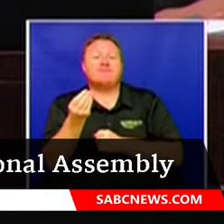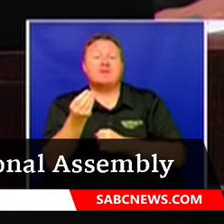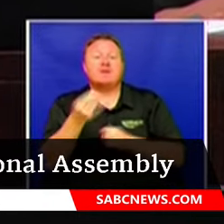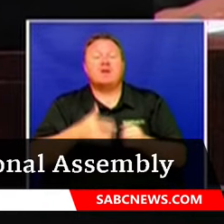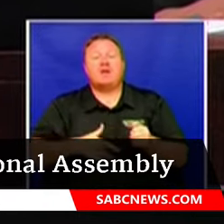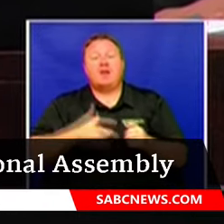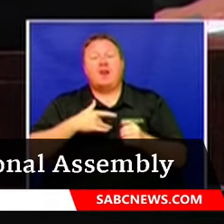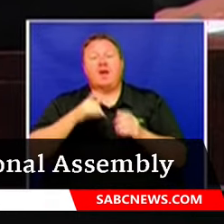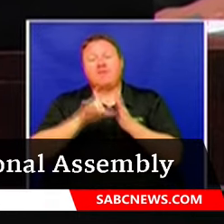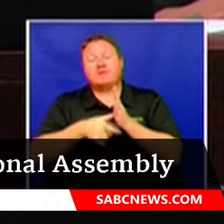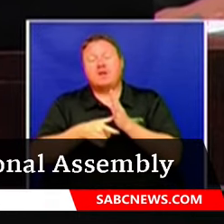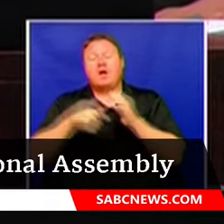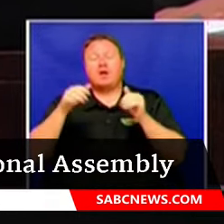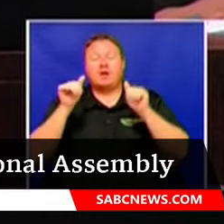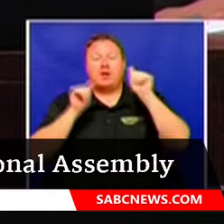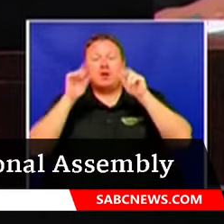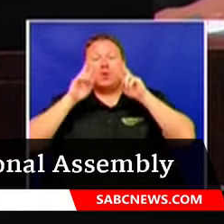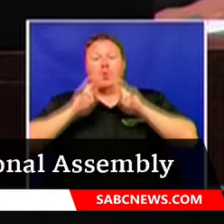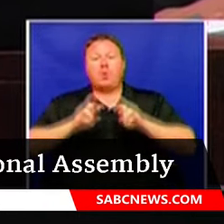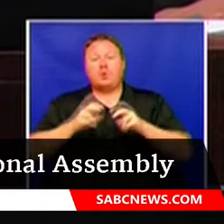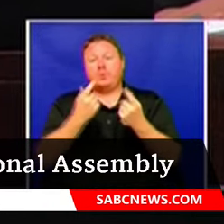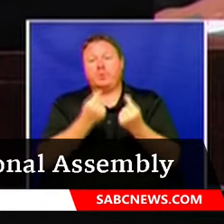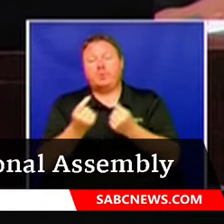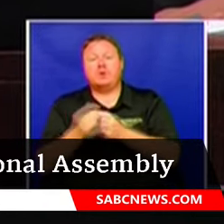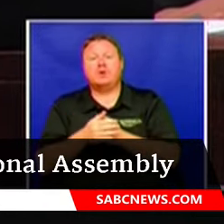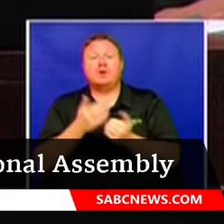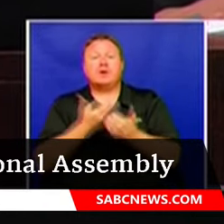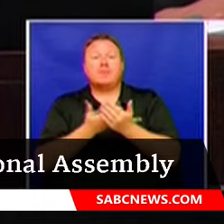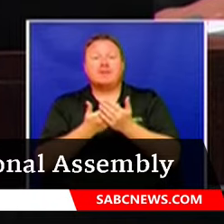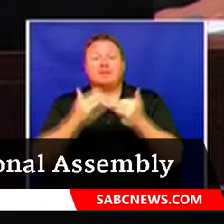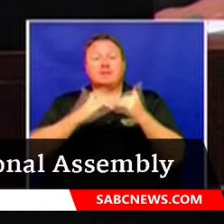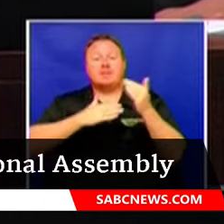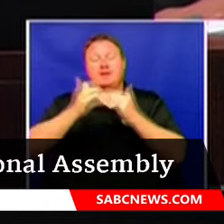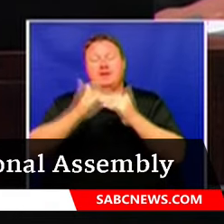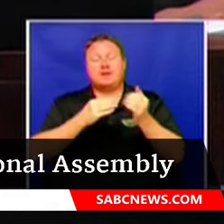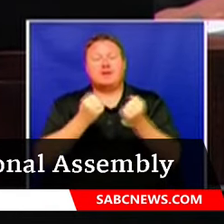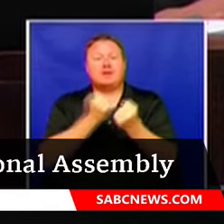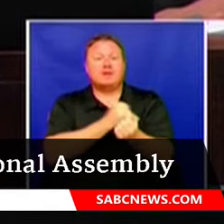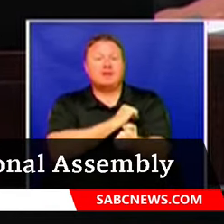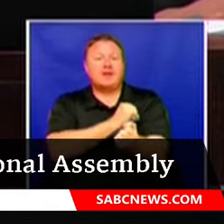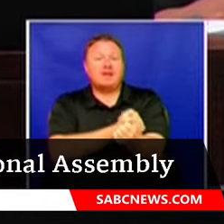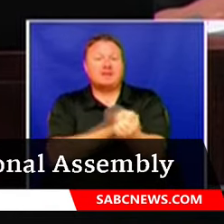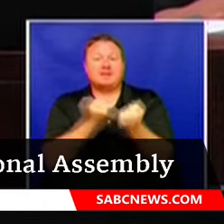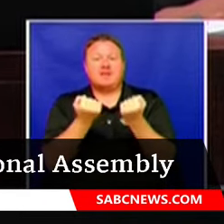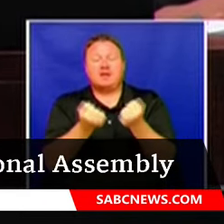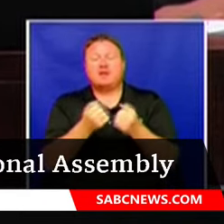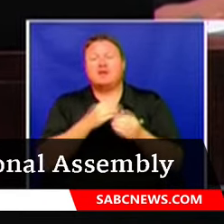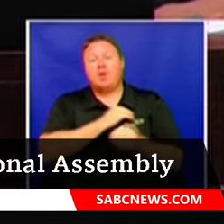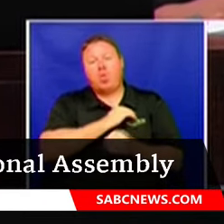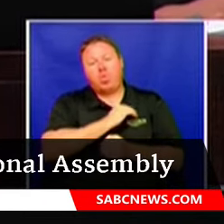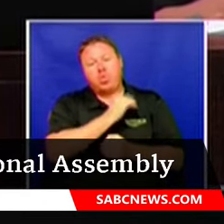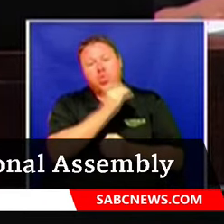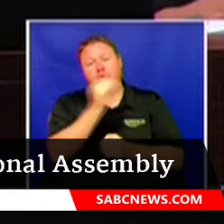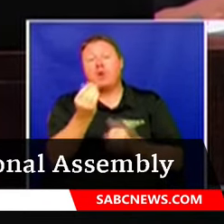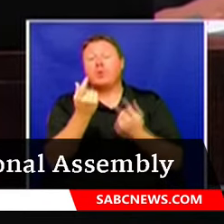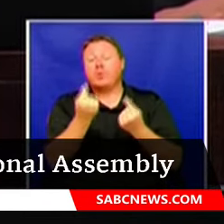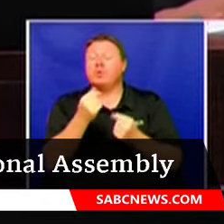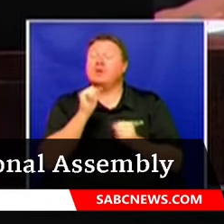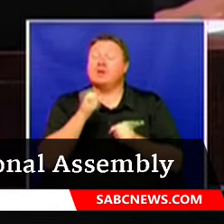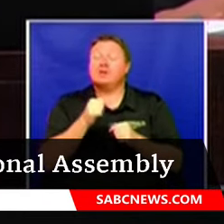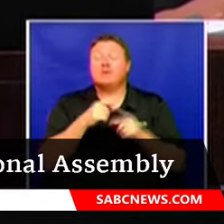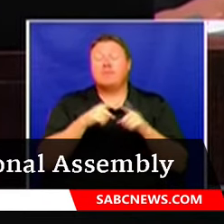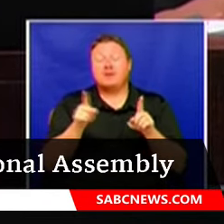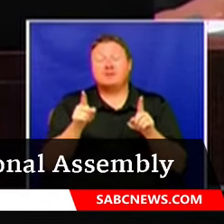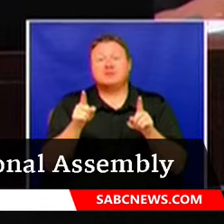lifestyle audits, and the capacity building exercise took longer than anticipated, but it